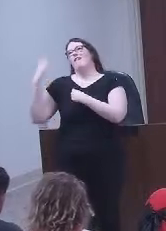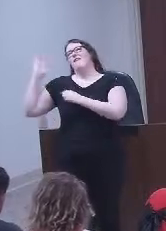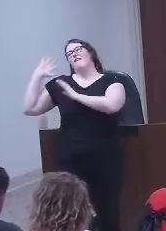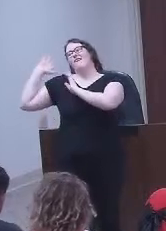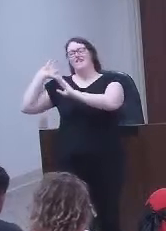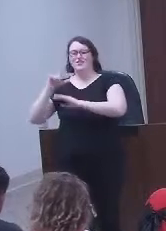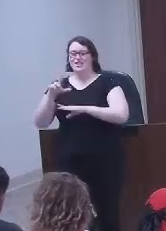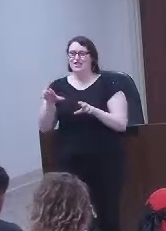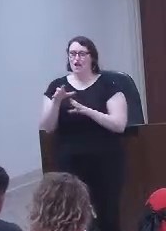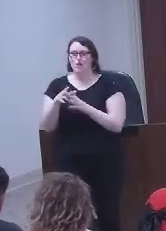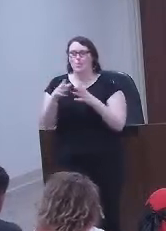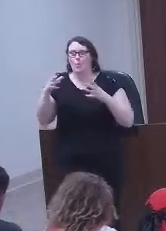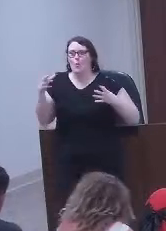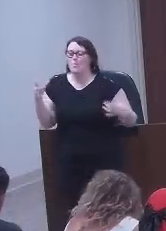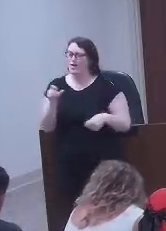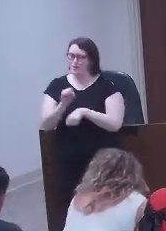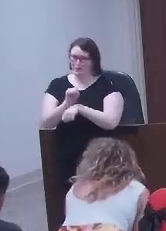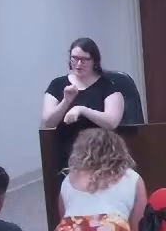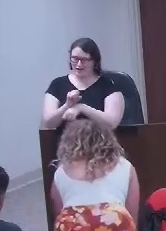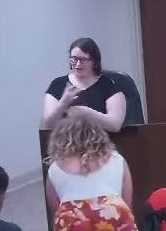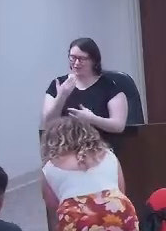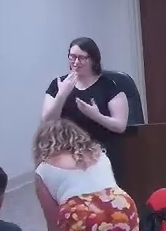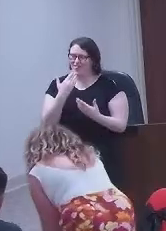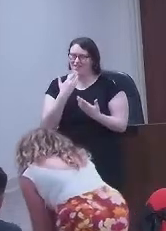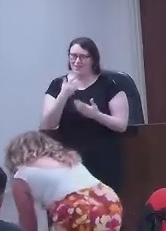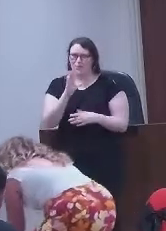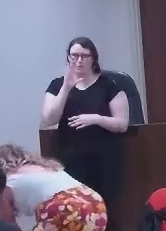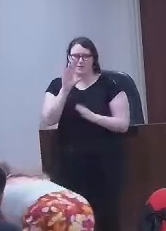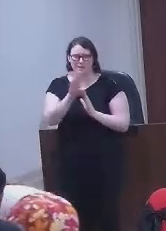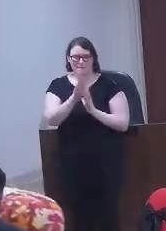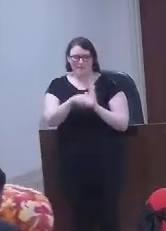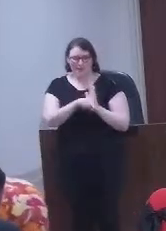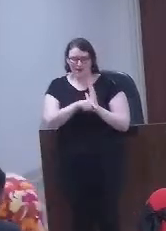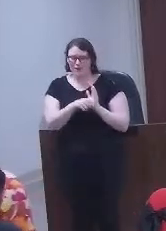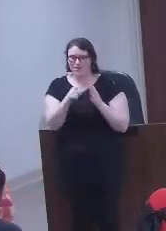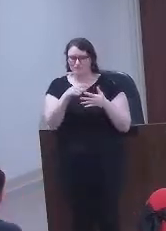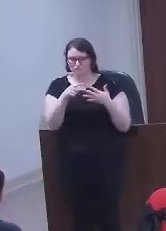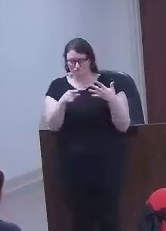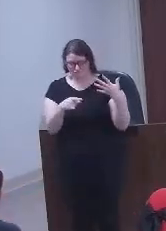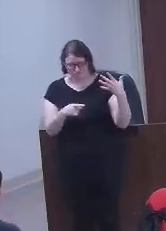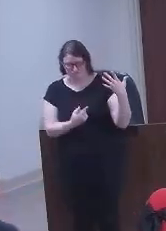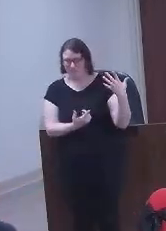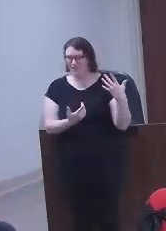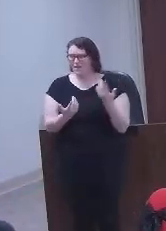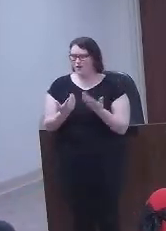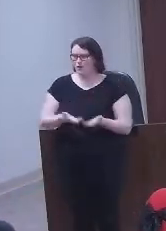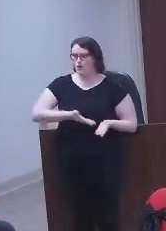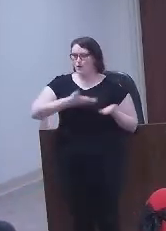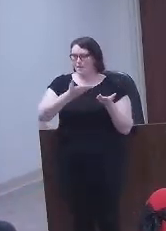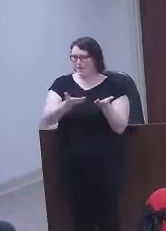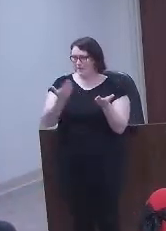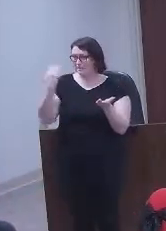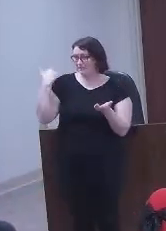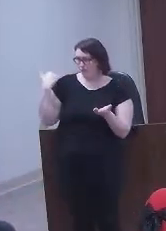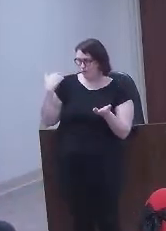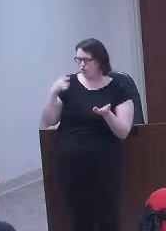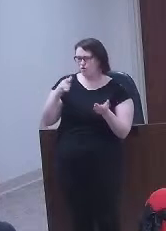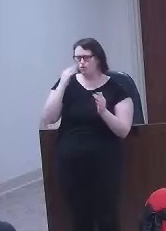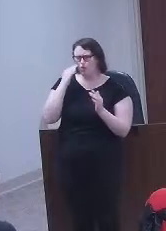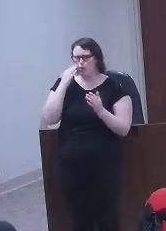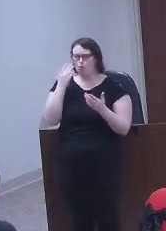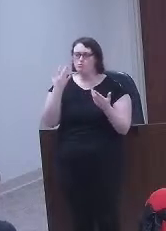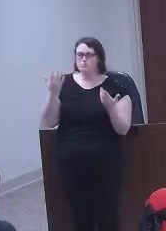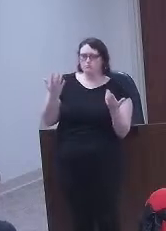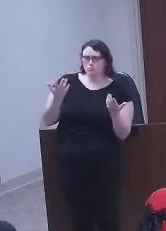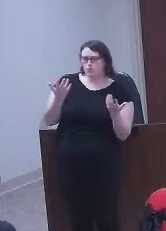really. And so thank you, Mary. She's going to give a little bit of background about some of the things that have been recommended in the past so you have some sense